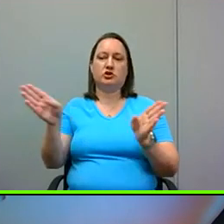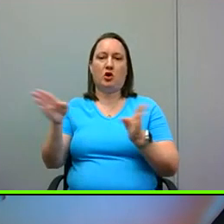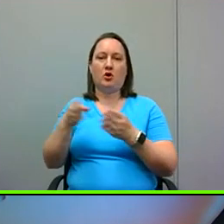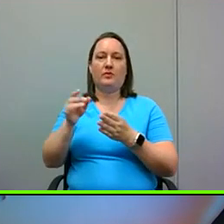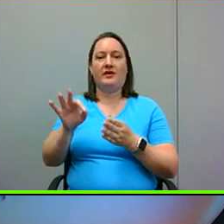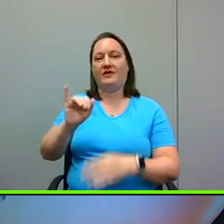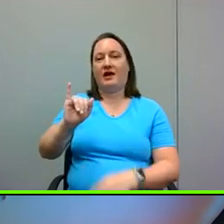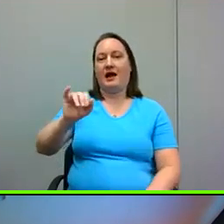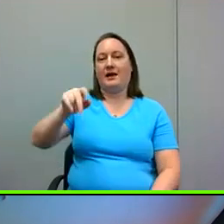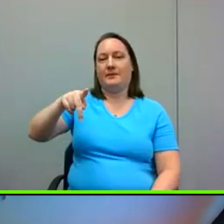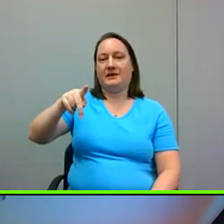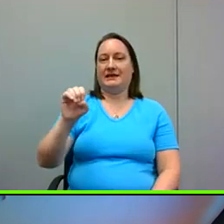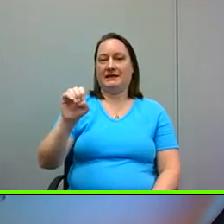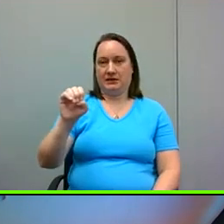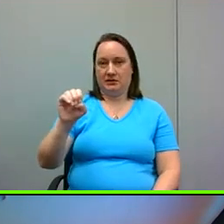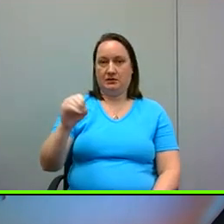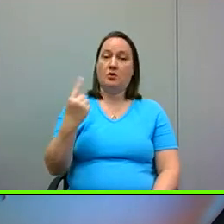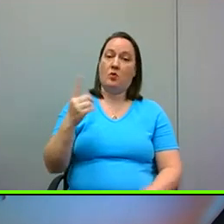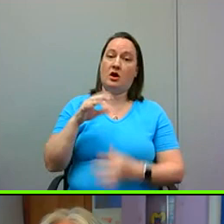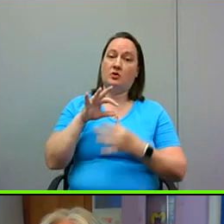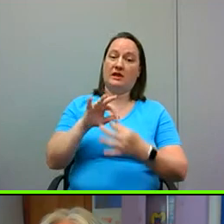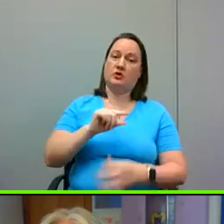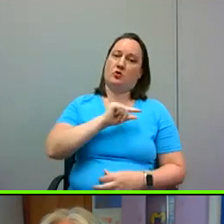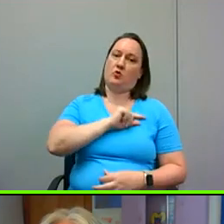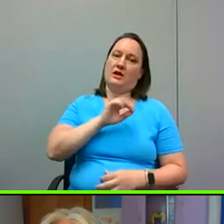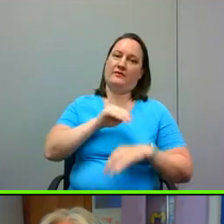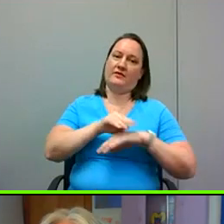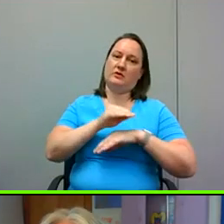1 related to the quality of counseling services,